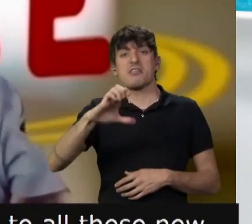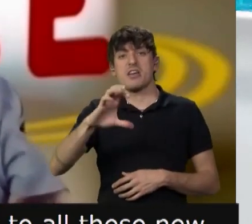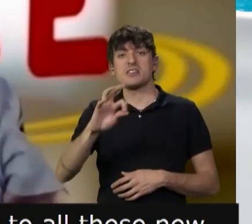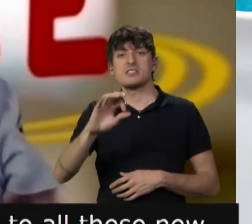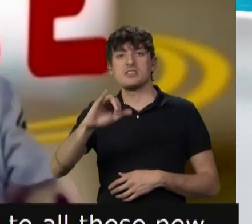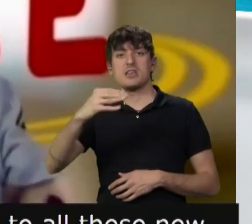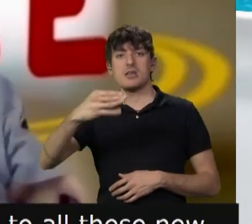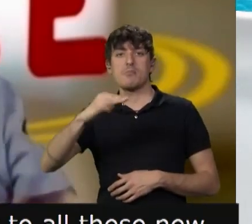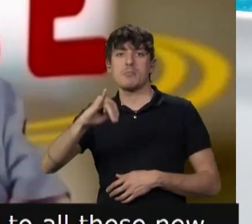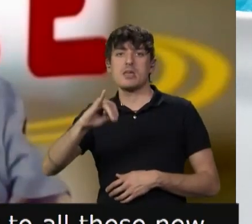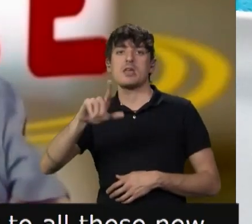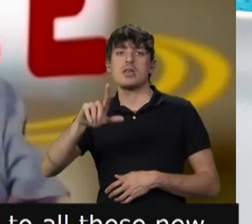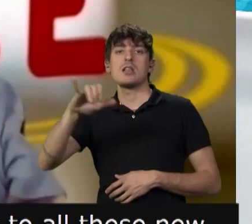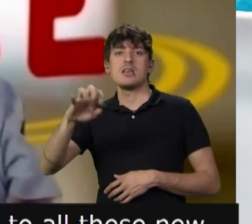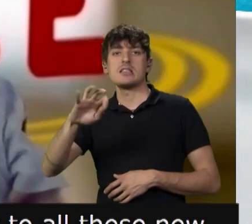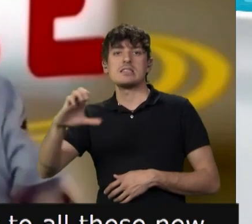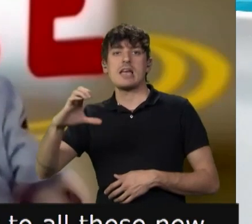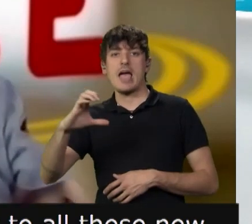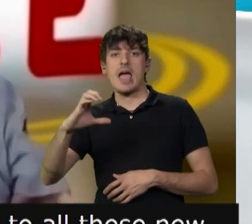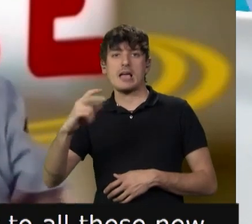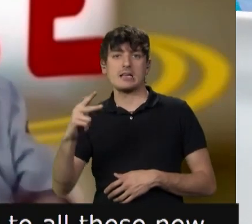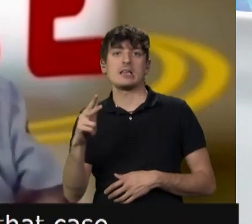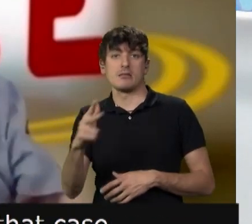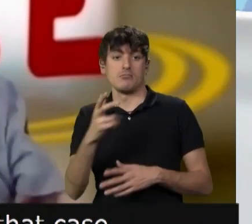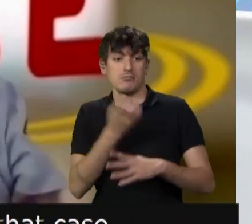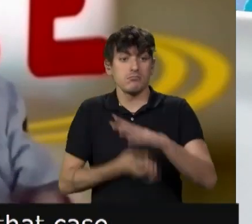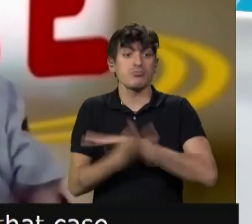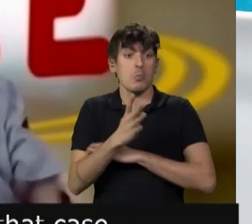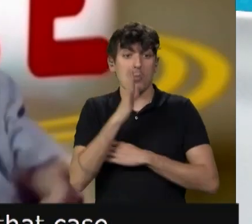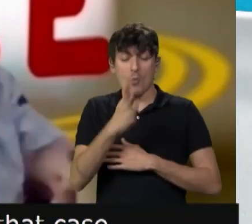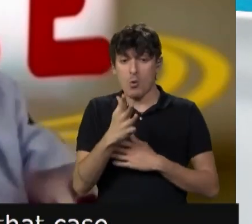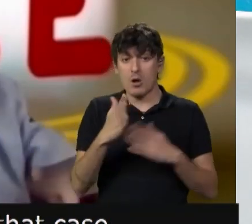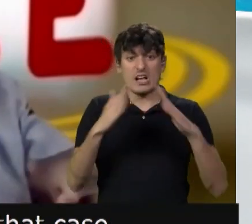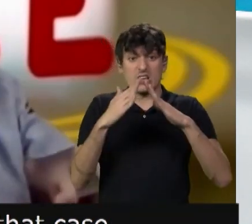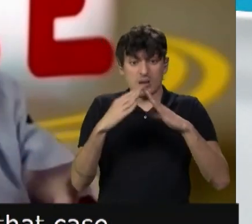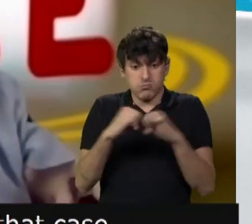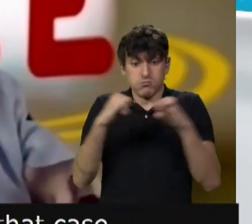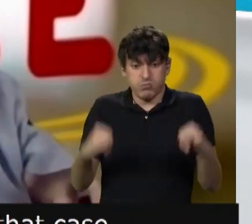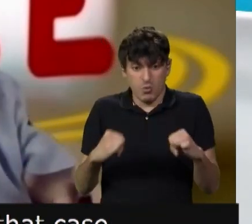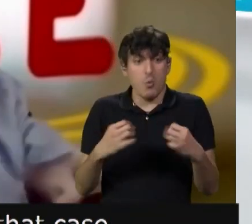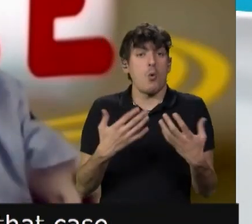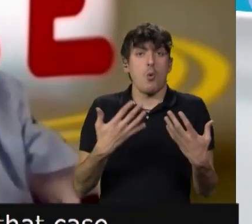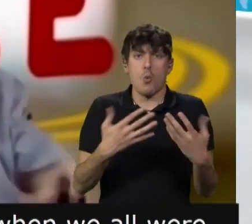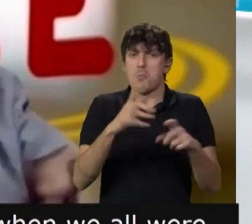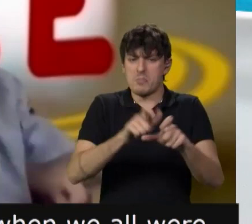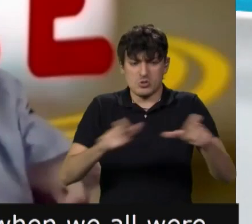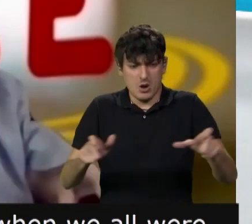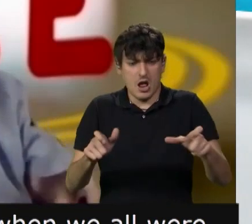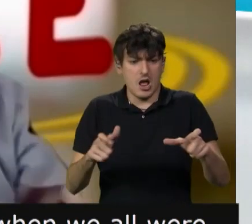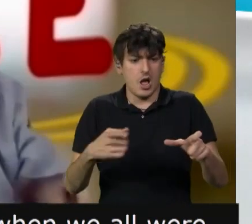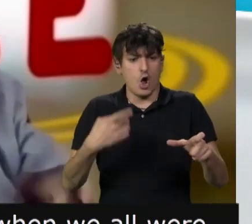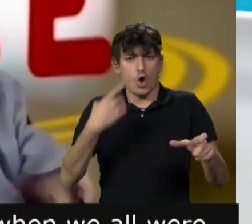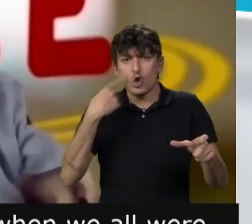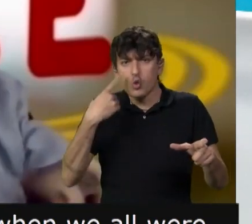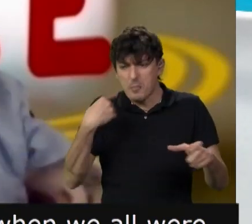Accessibilitech was born because we found that when we all were at home, many people had to completely change their normal atmosphere